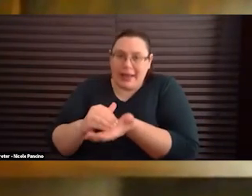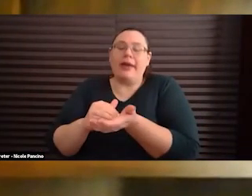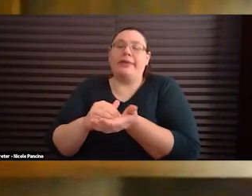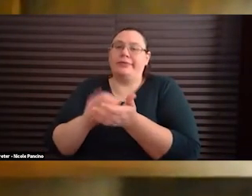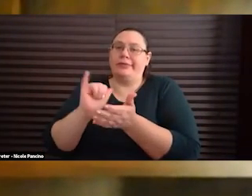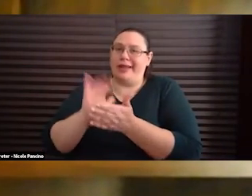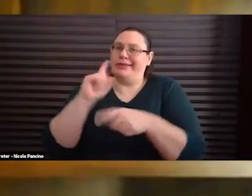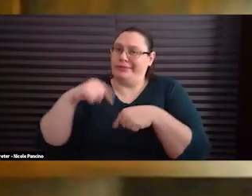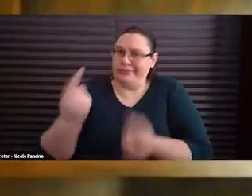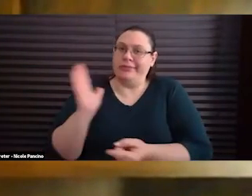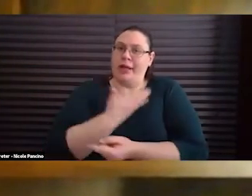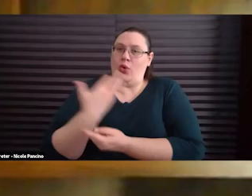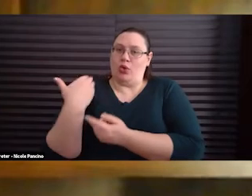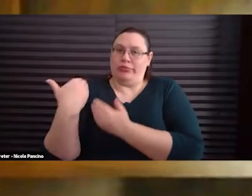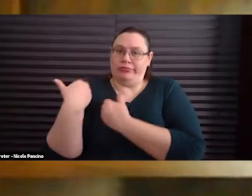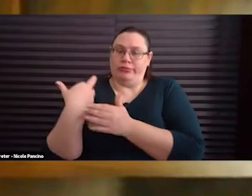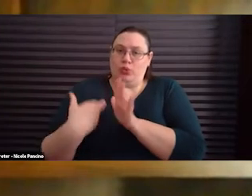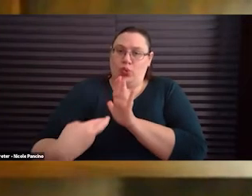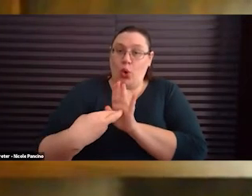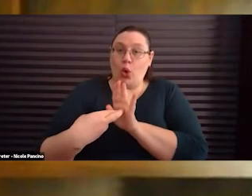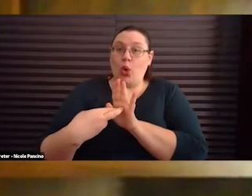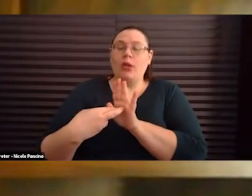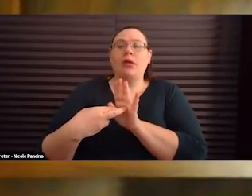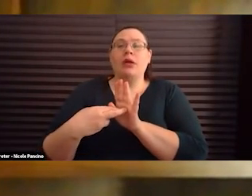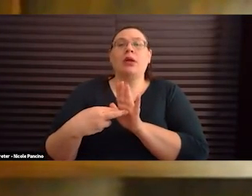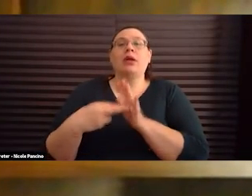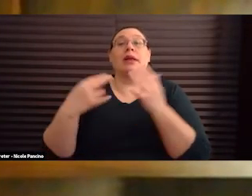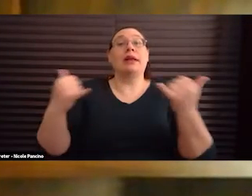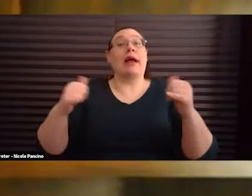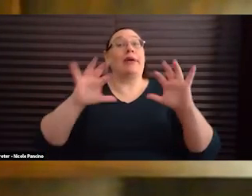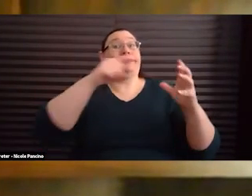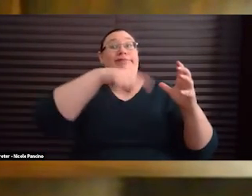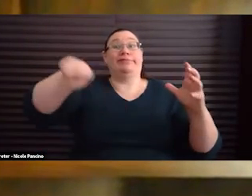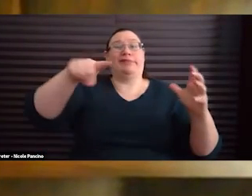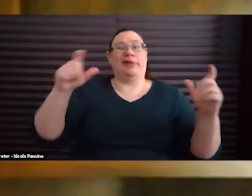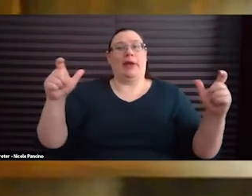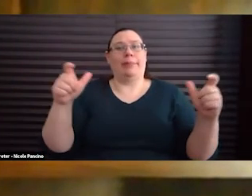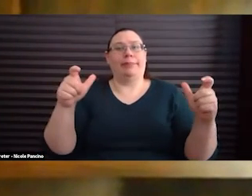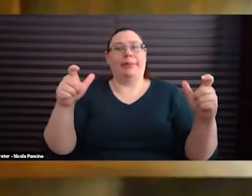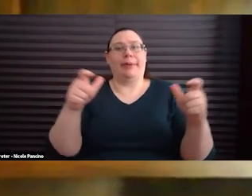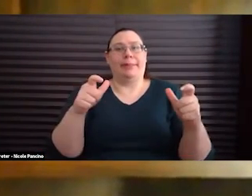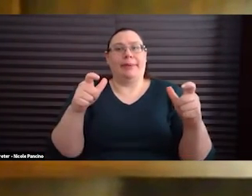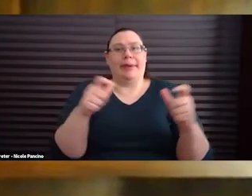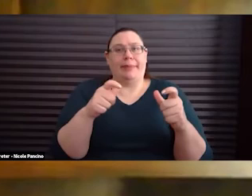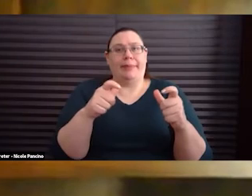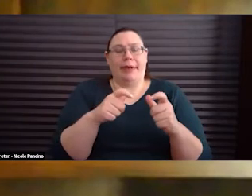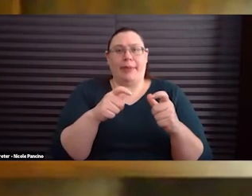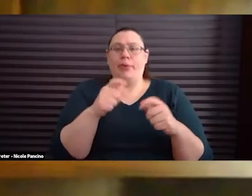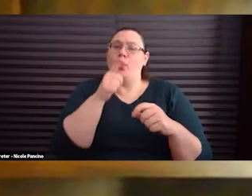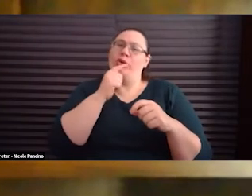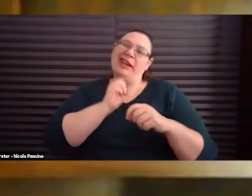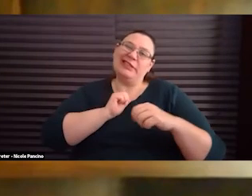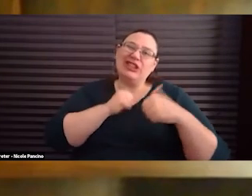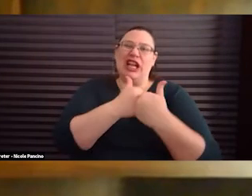role. There are fewer and fewer entities with the capacity to push back against companies like